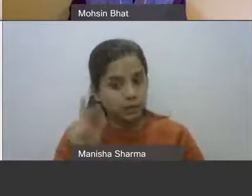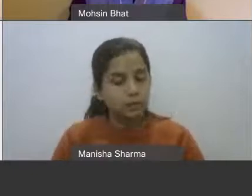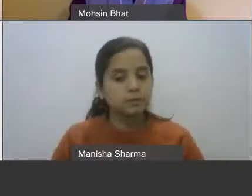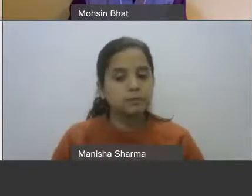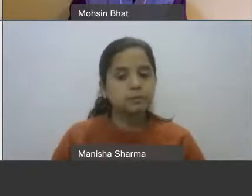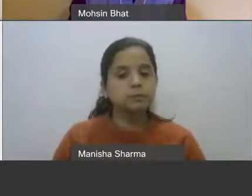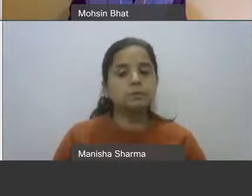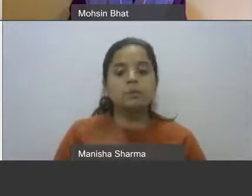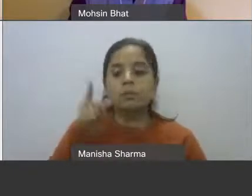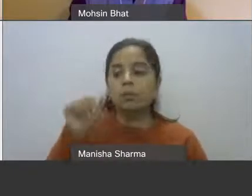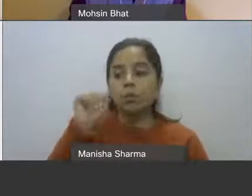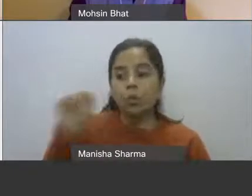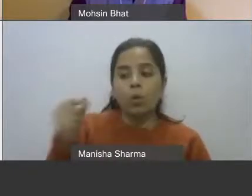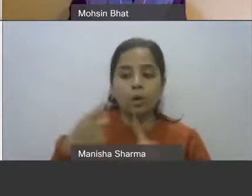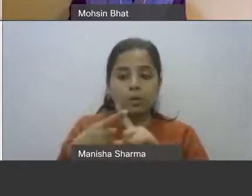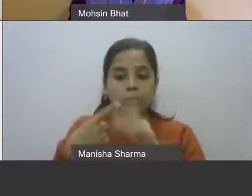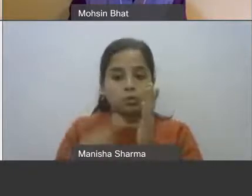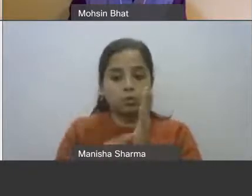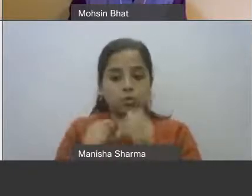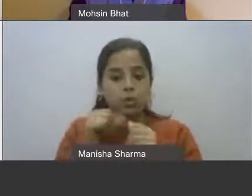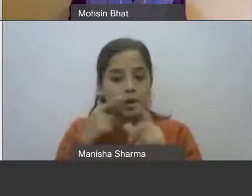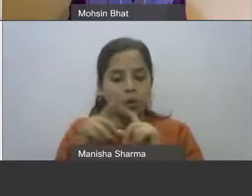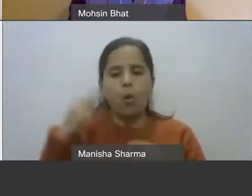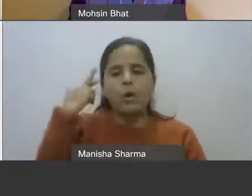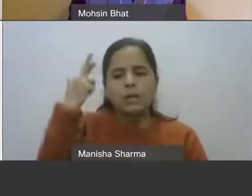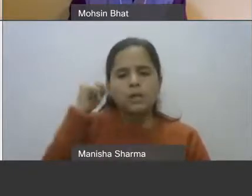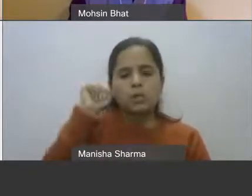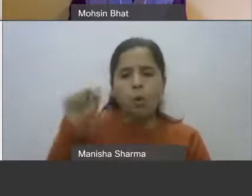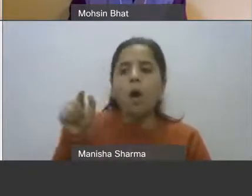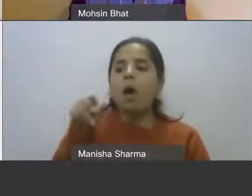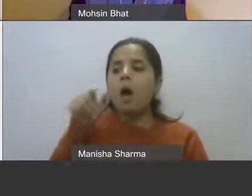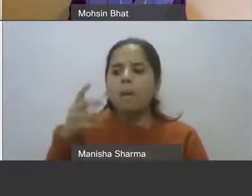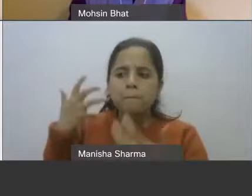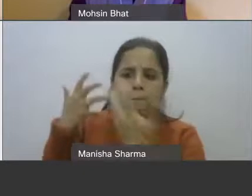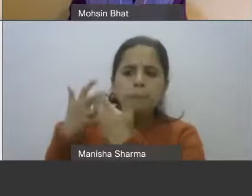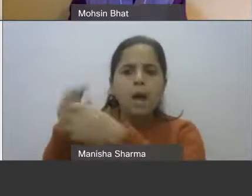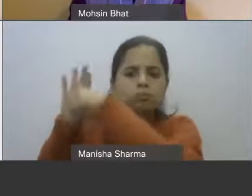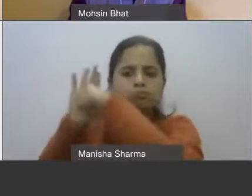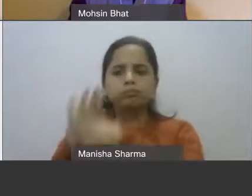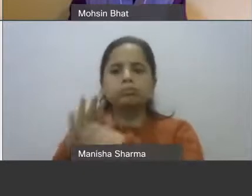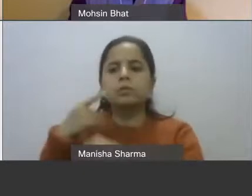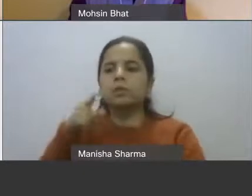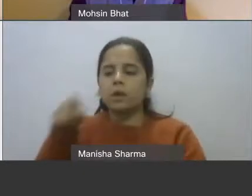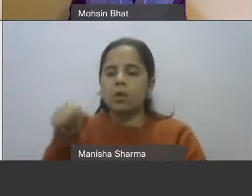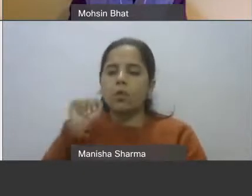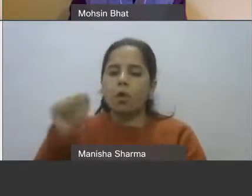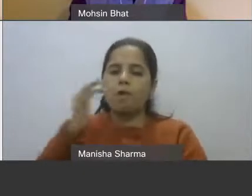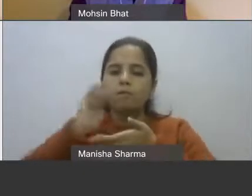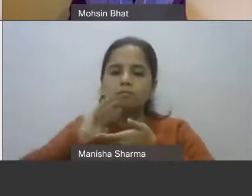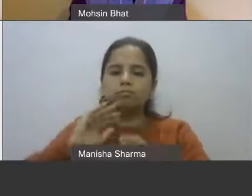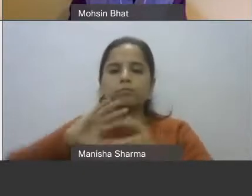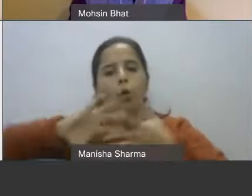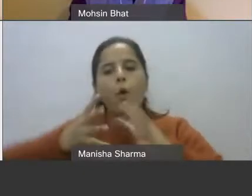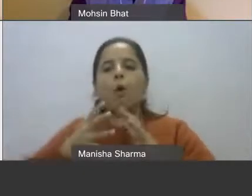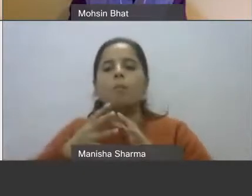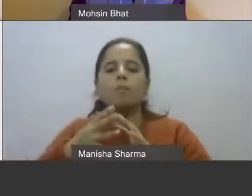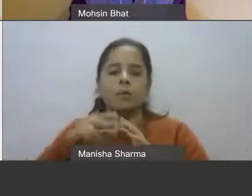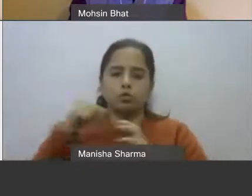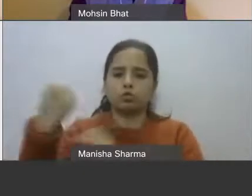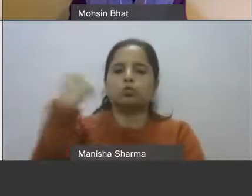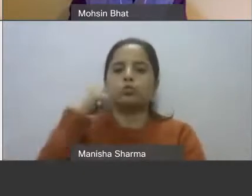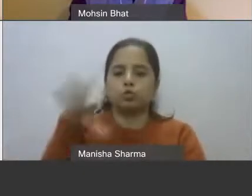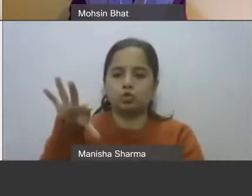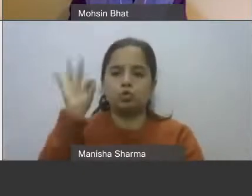that this particular trait on which you're discriminated against is a matter of fundamental choice. It's essentially an innate part